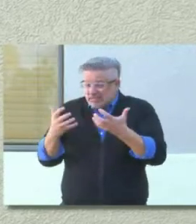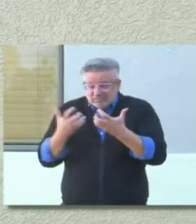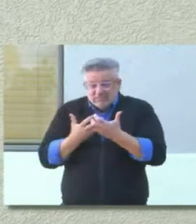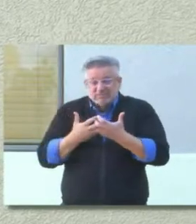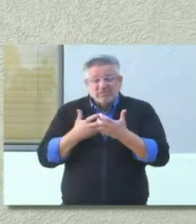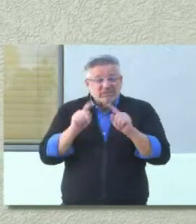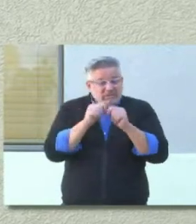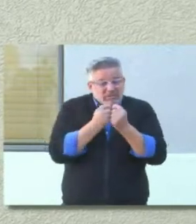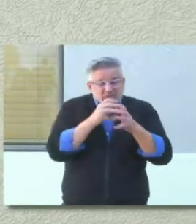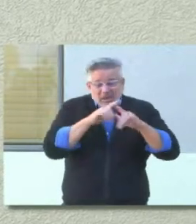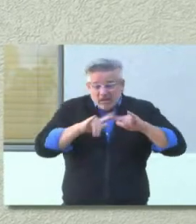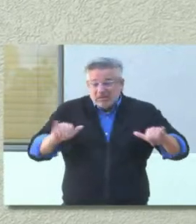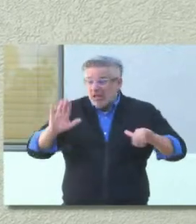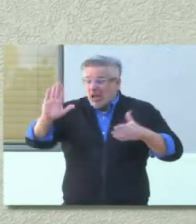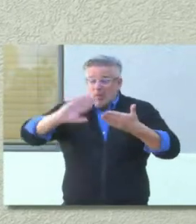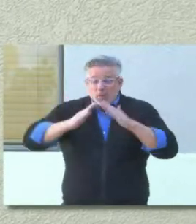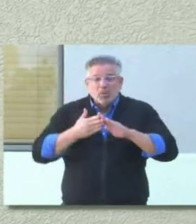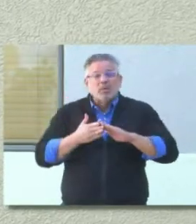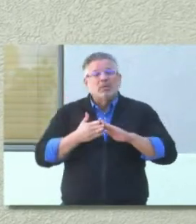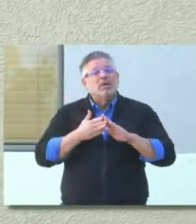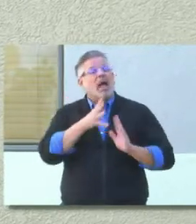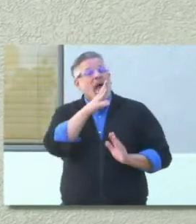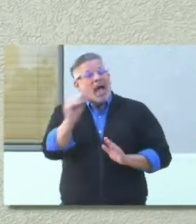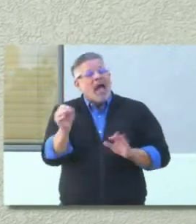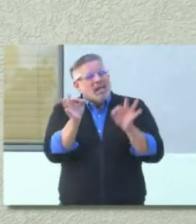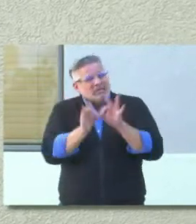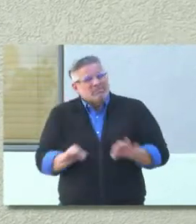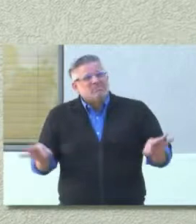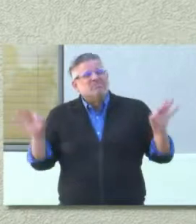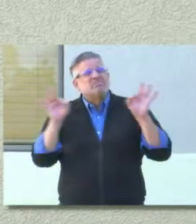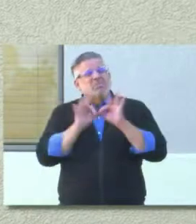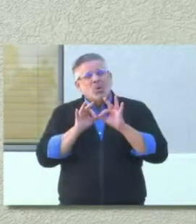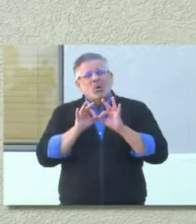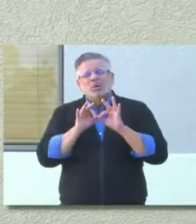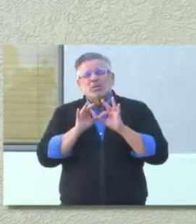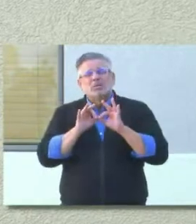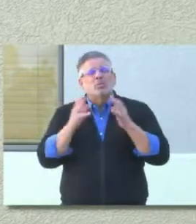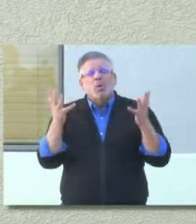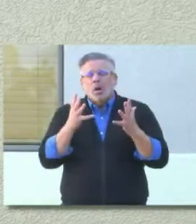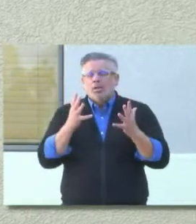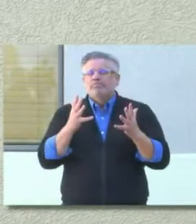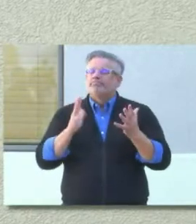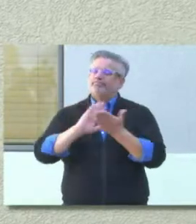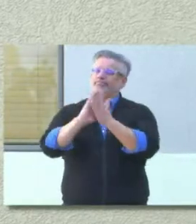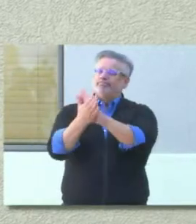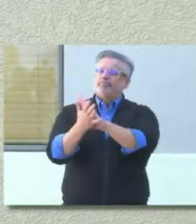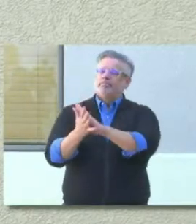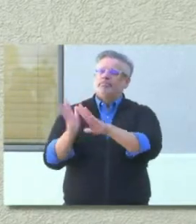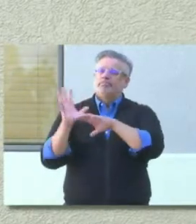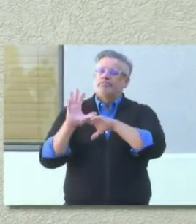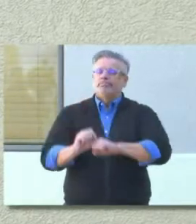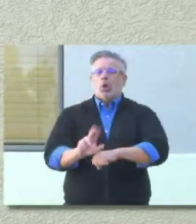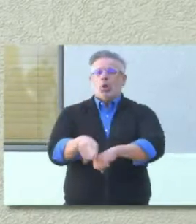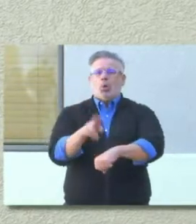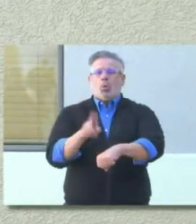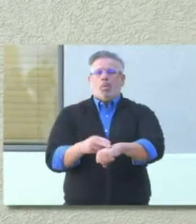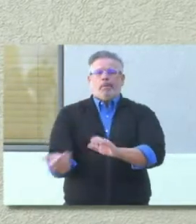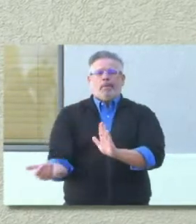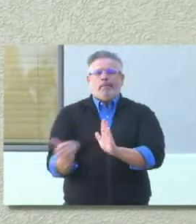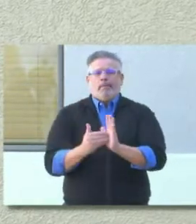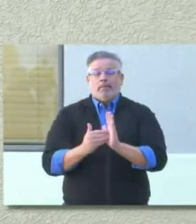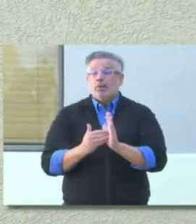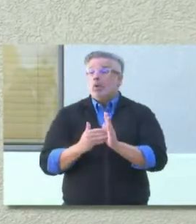families and our communities. And it's a significant step back towards normal, especially with